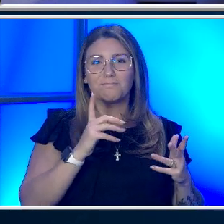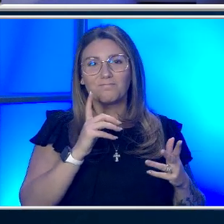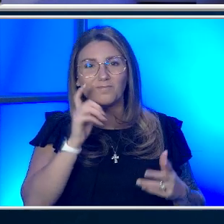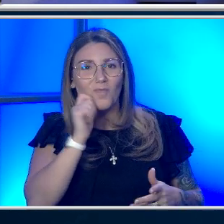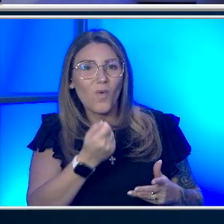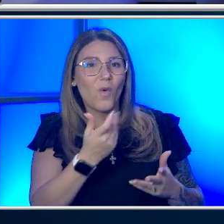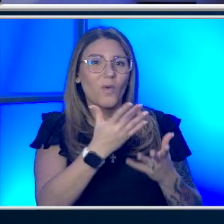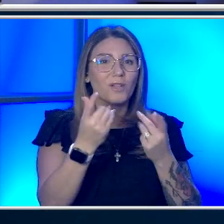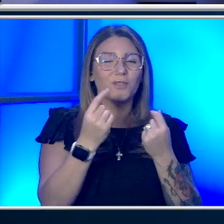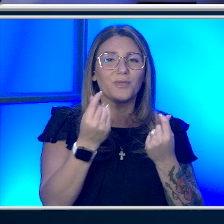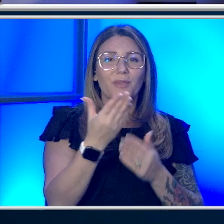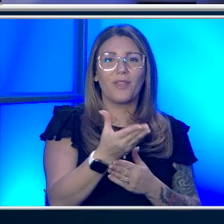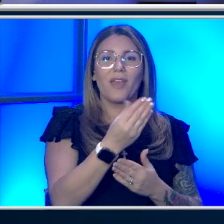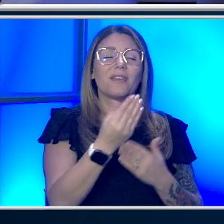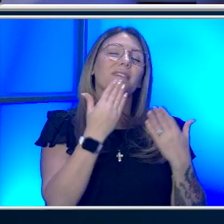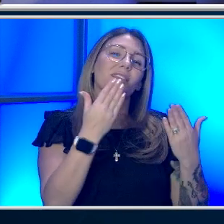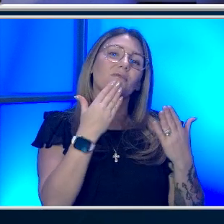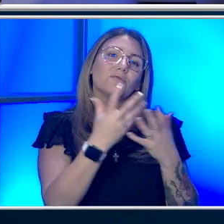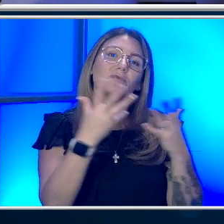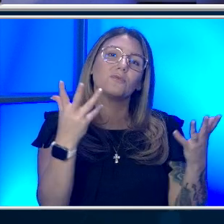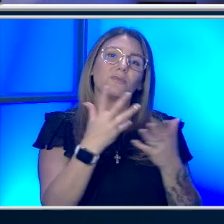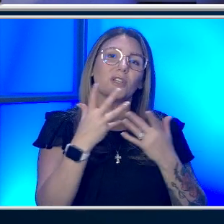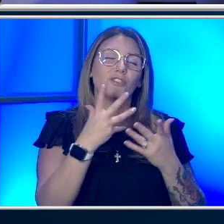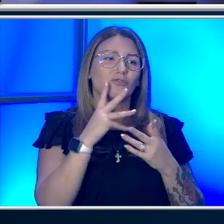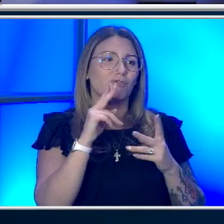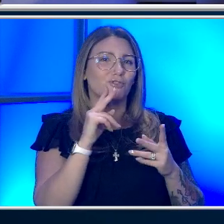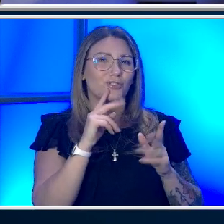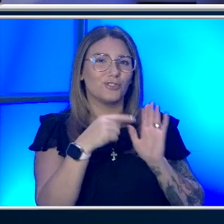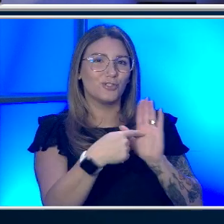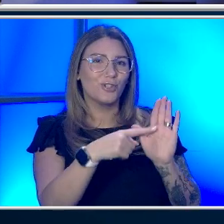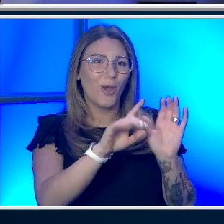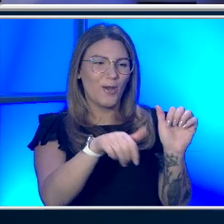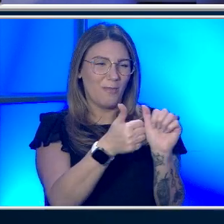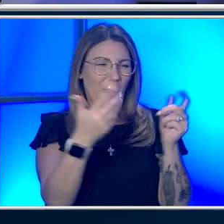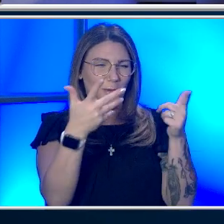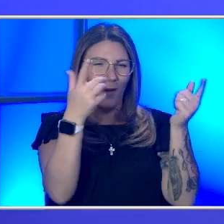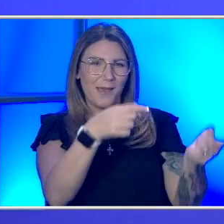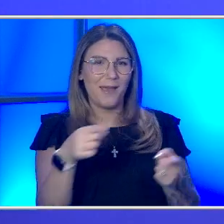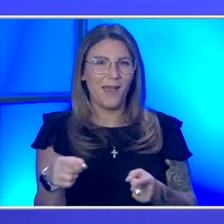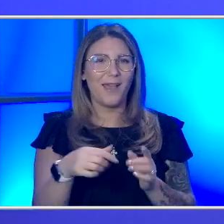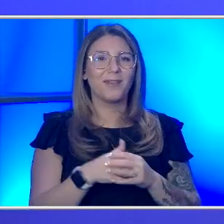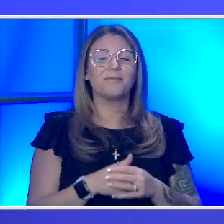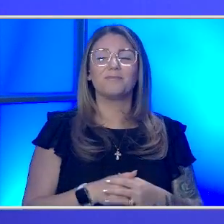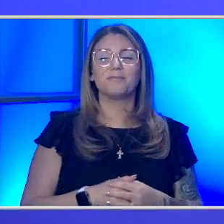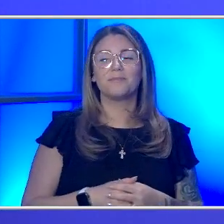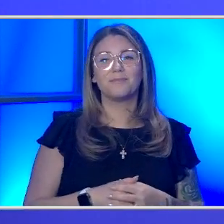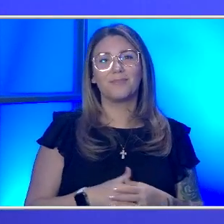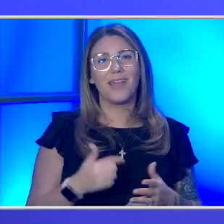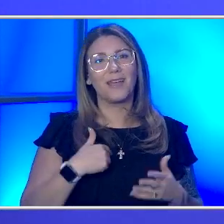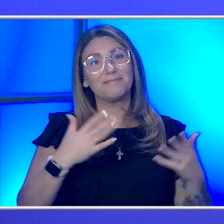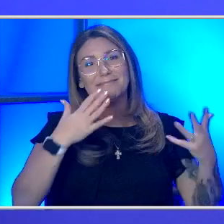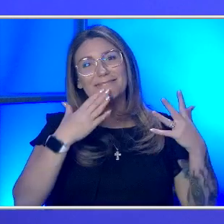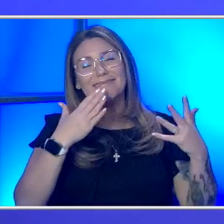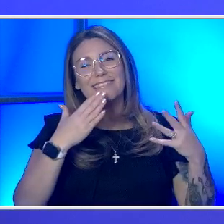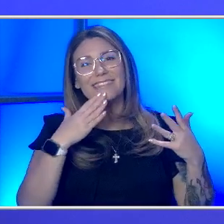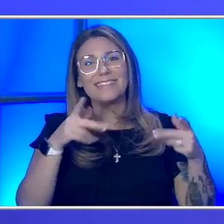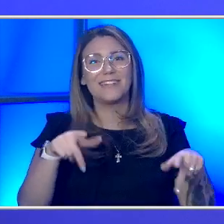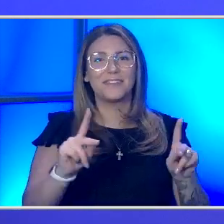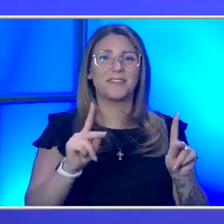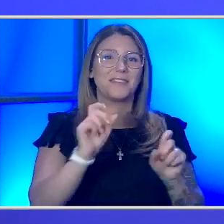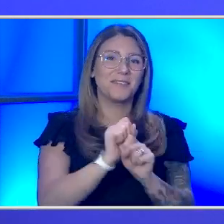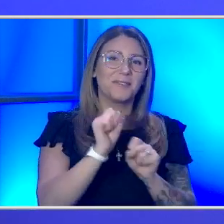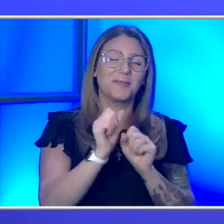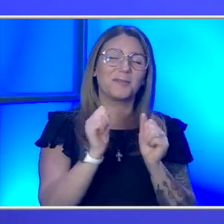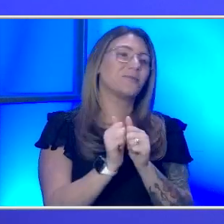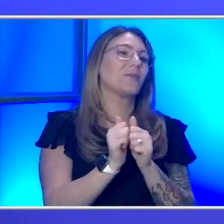And thank you for kind of showing us behind the scenes. I love that. Yes, absolutely. No, I am so thankful for the opportunity to work with our blood bank. They do